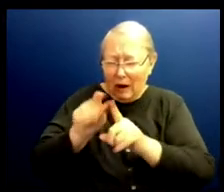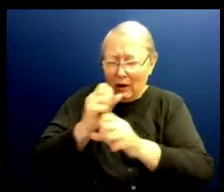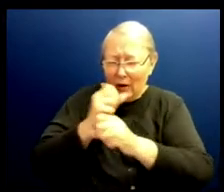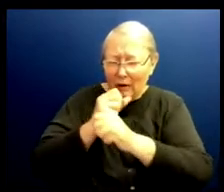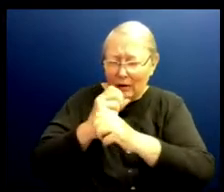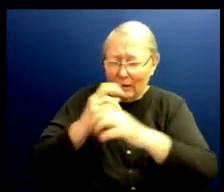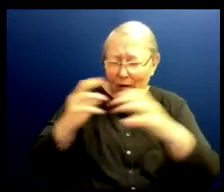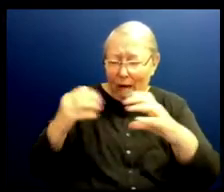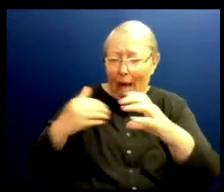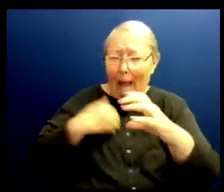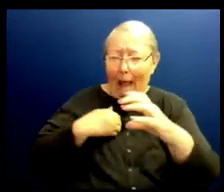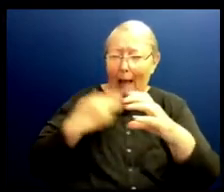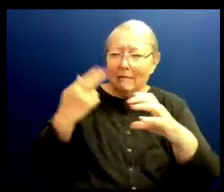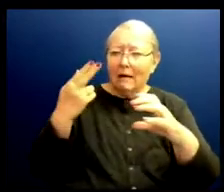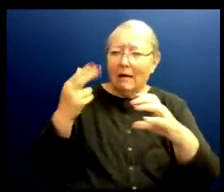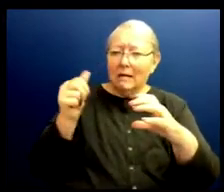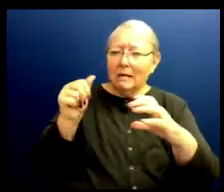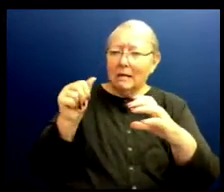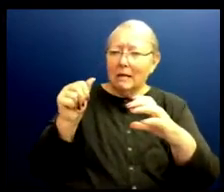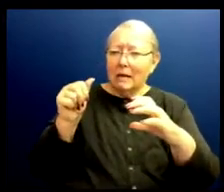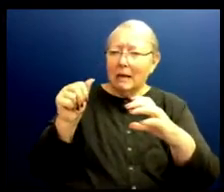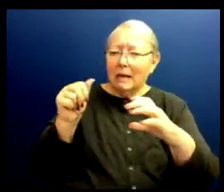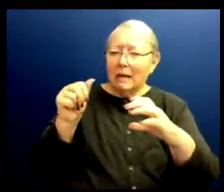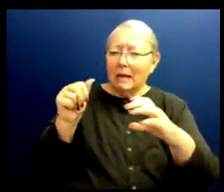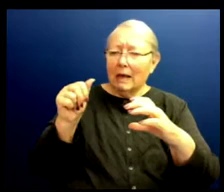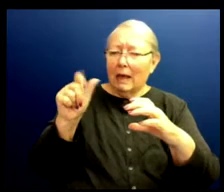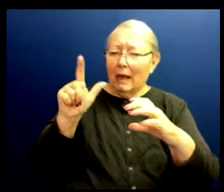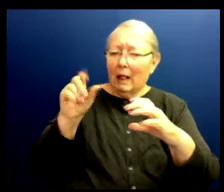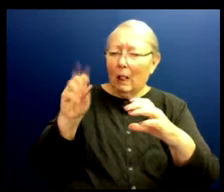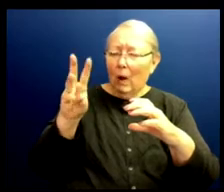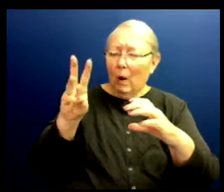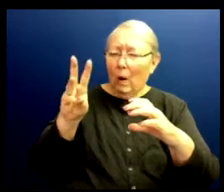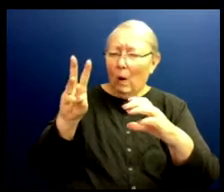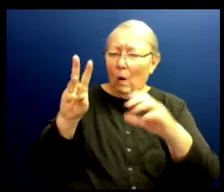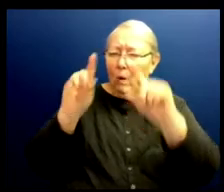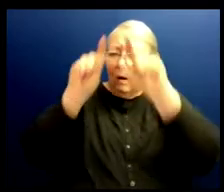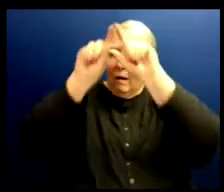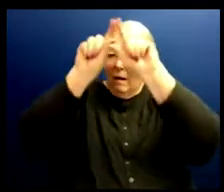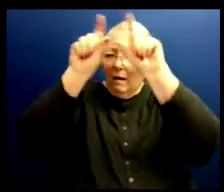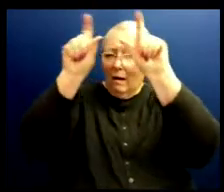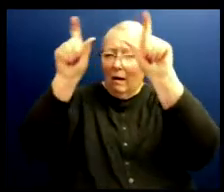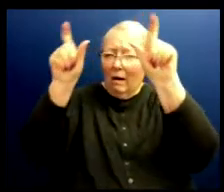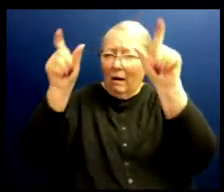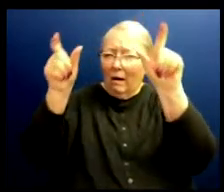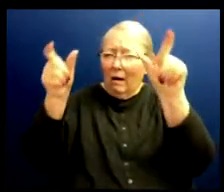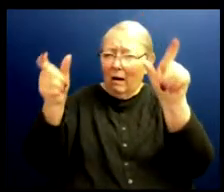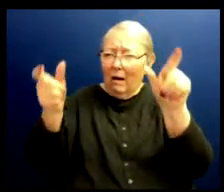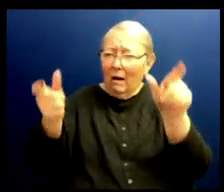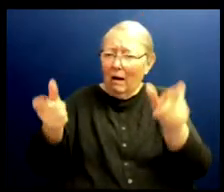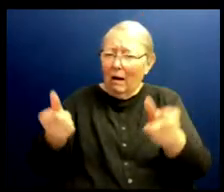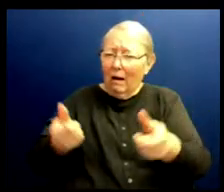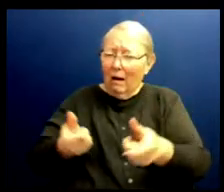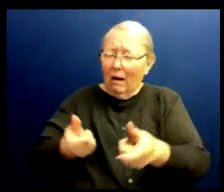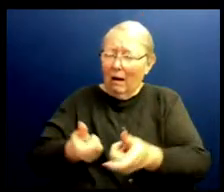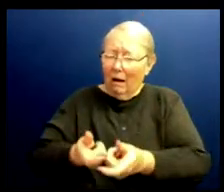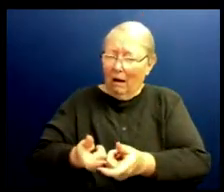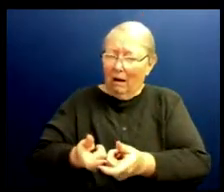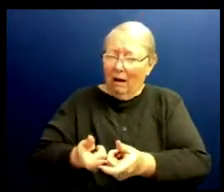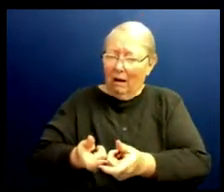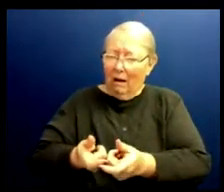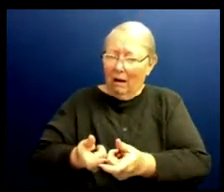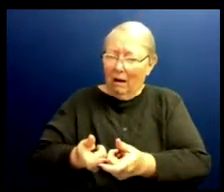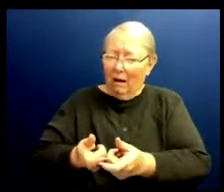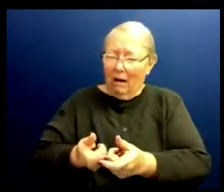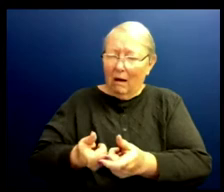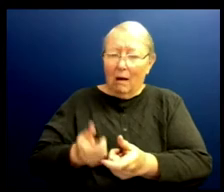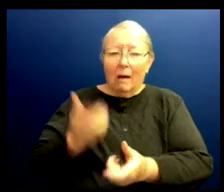halo around all of them that was different from the telescope simply being out of focus for some